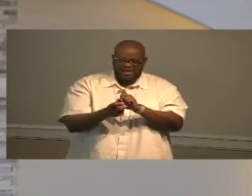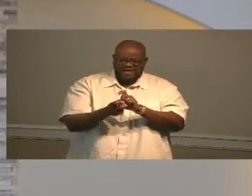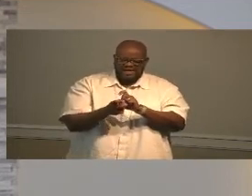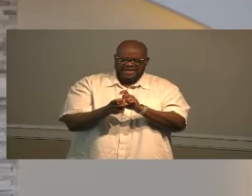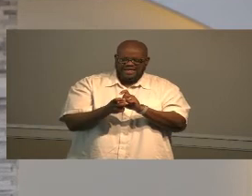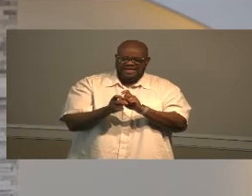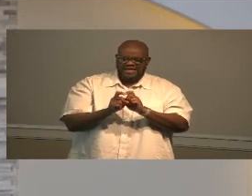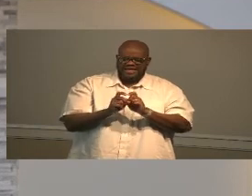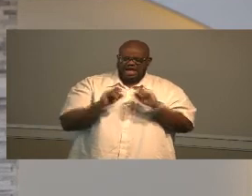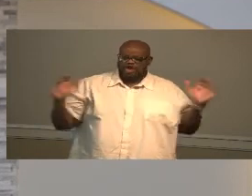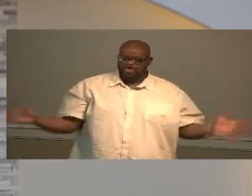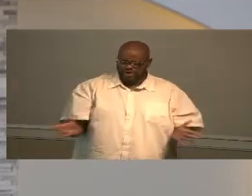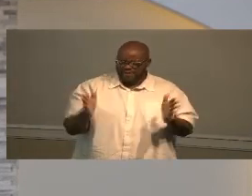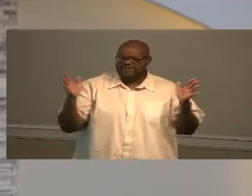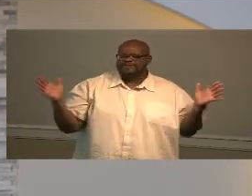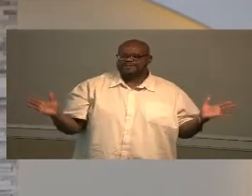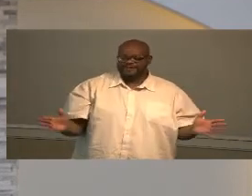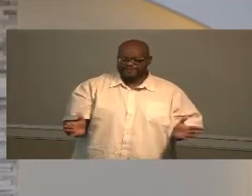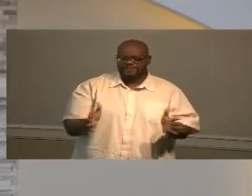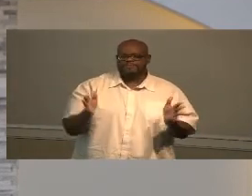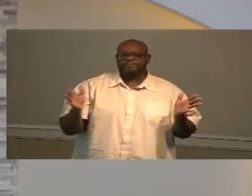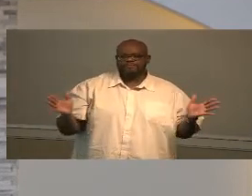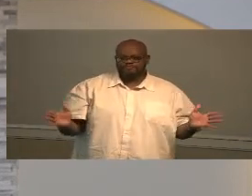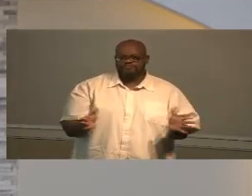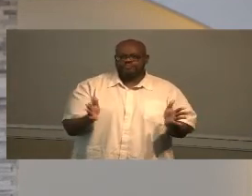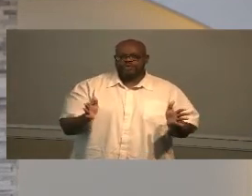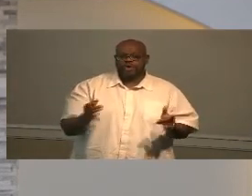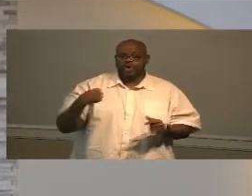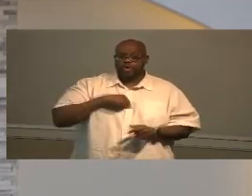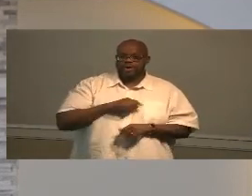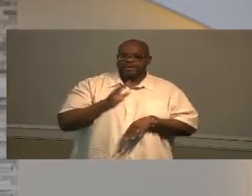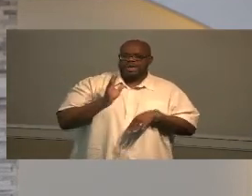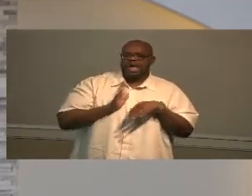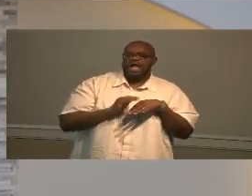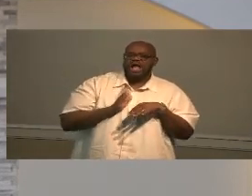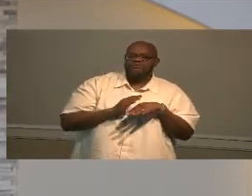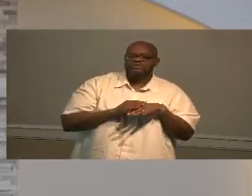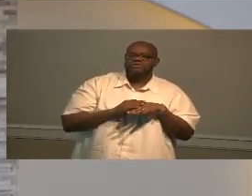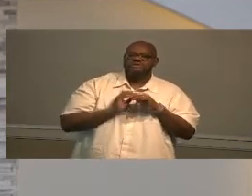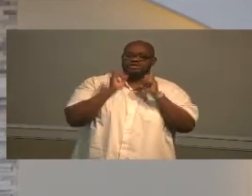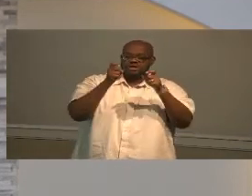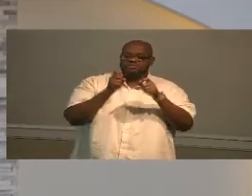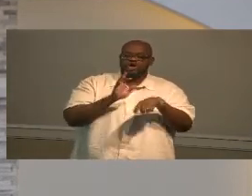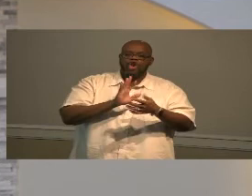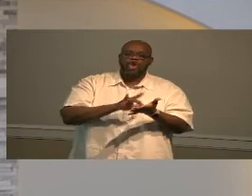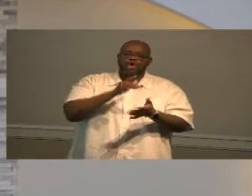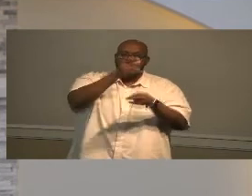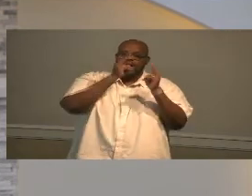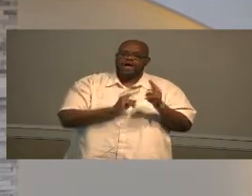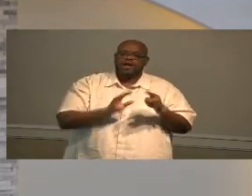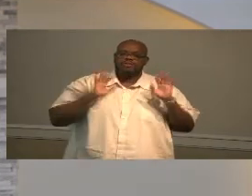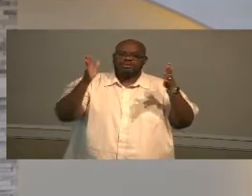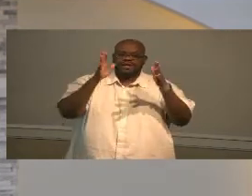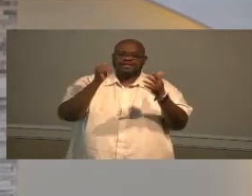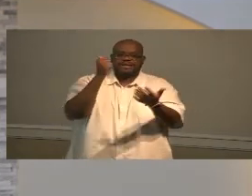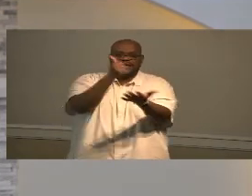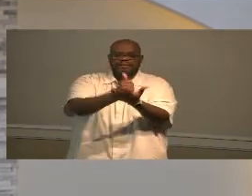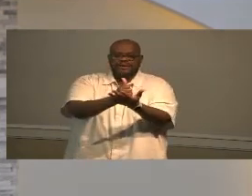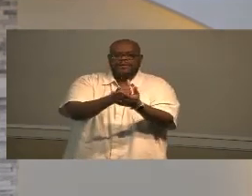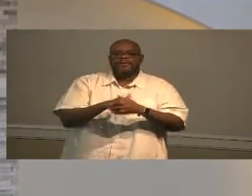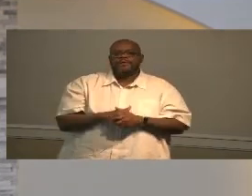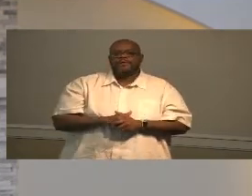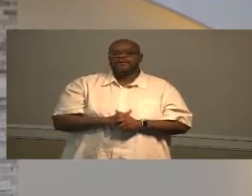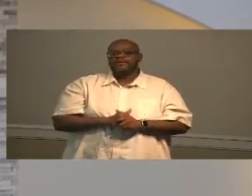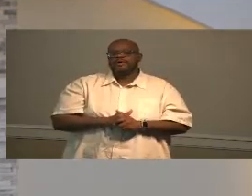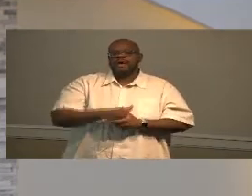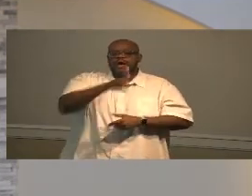affirm, encourage, and we shall be careful to give you the glory, honor, and praise. Amen.